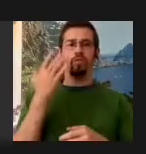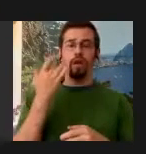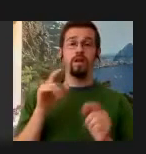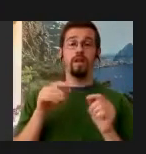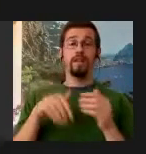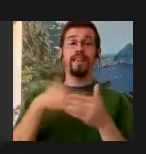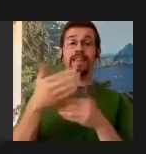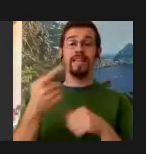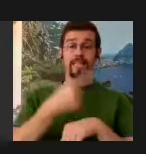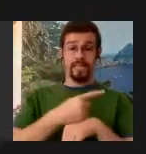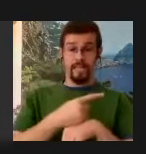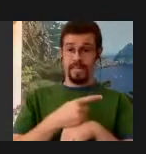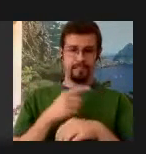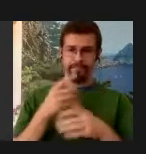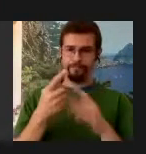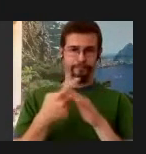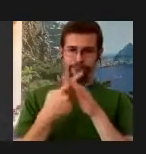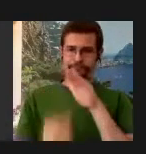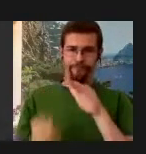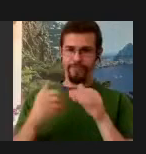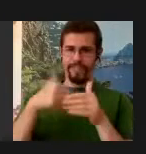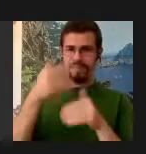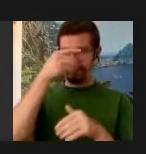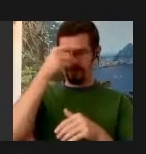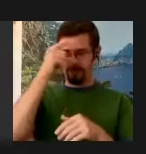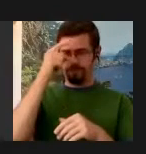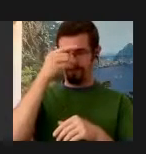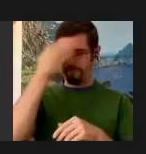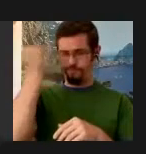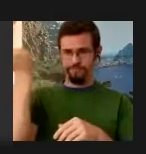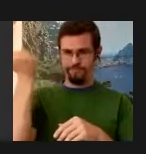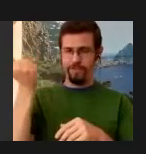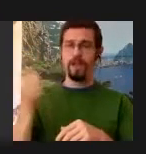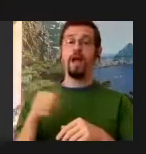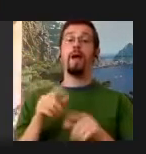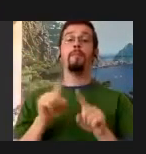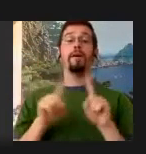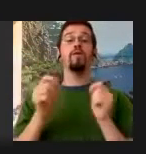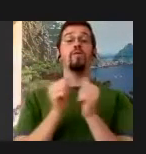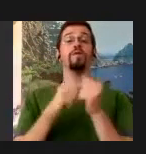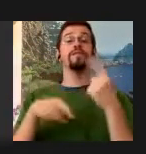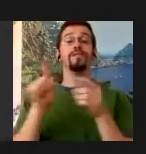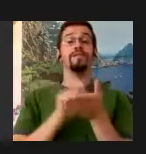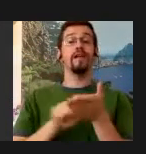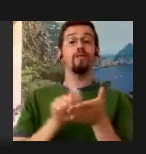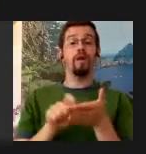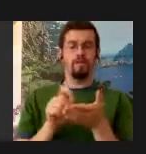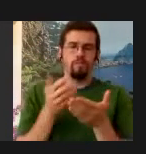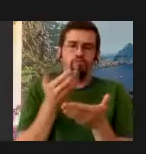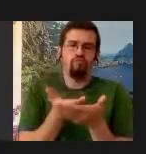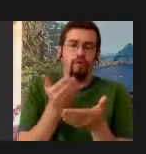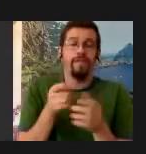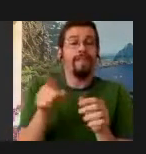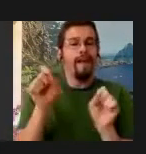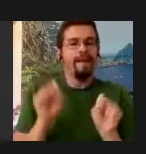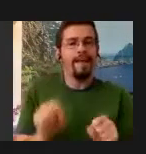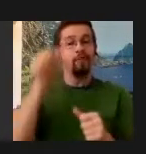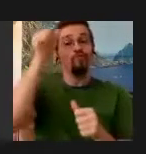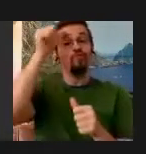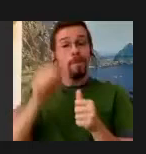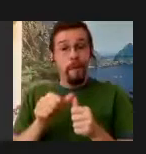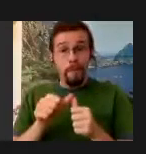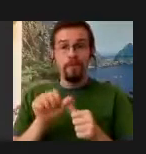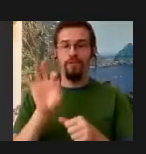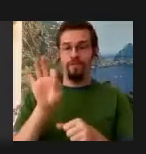using sign writing, I wanted to prove that these deaf children, they can remember Arabic, they can remember